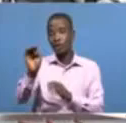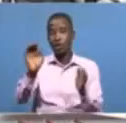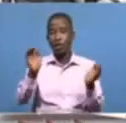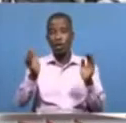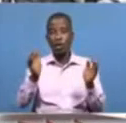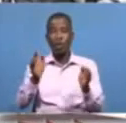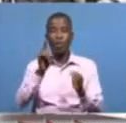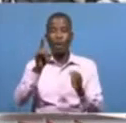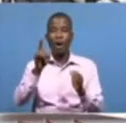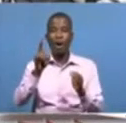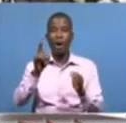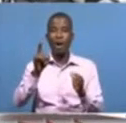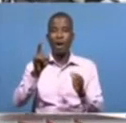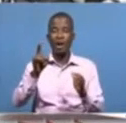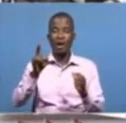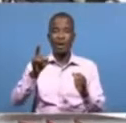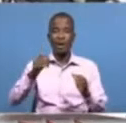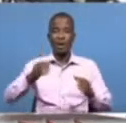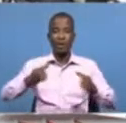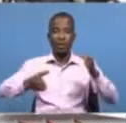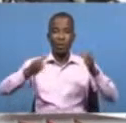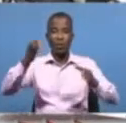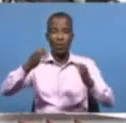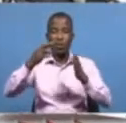1 Supreme Court of Ghana Law Reports,